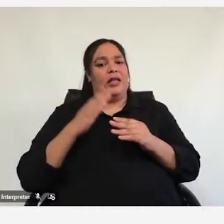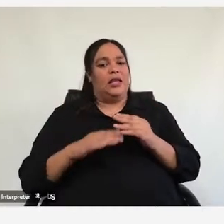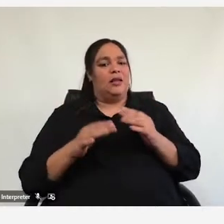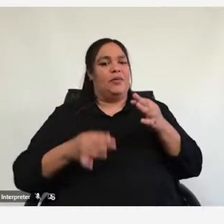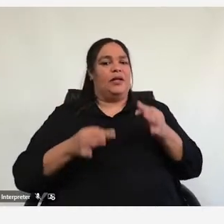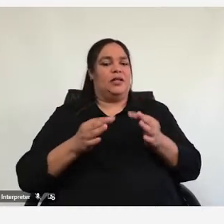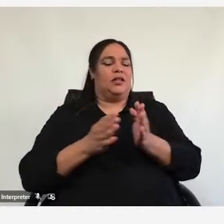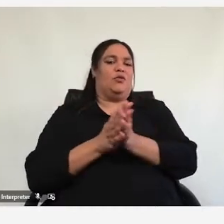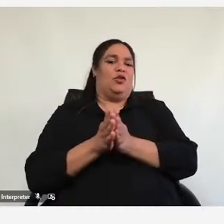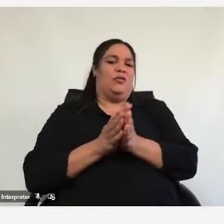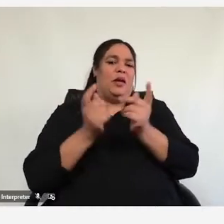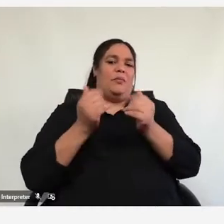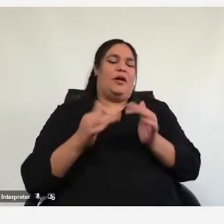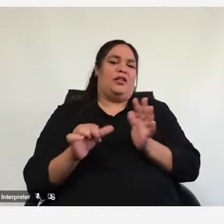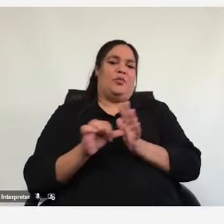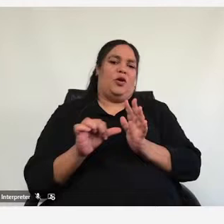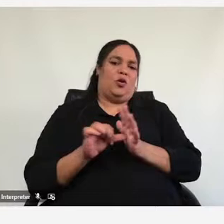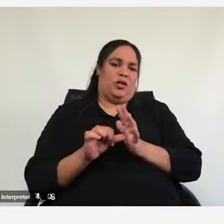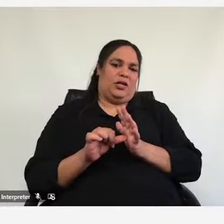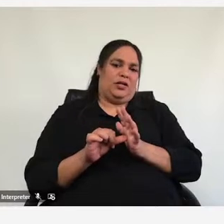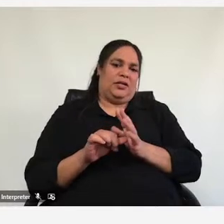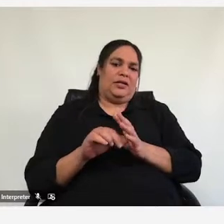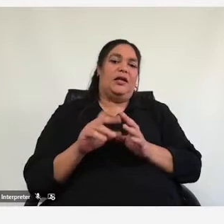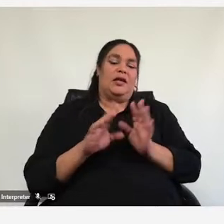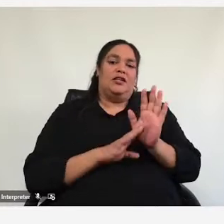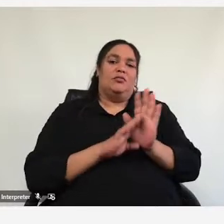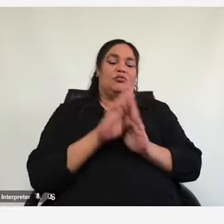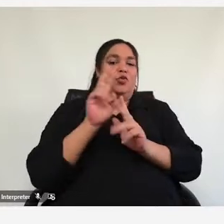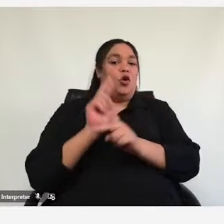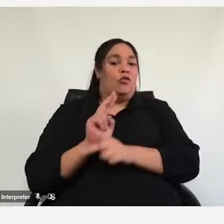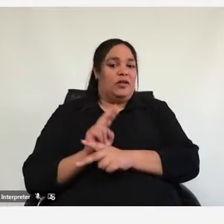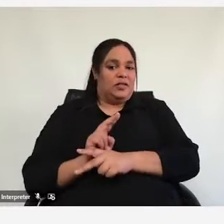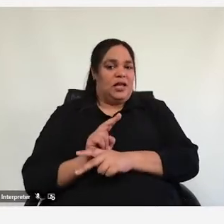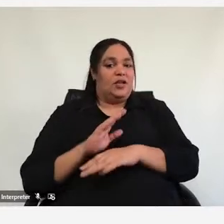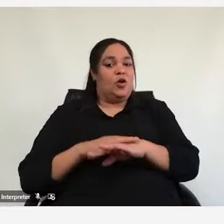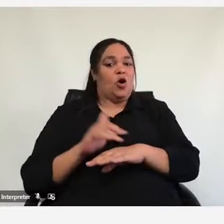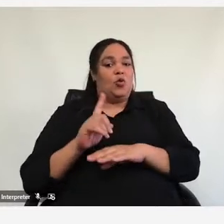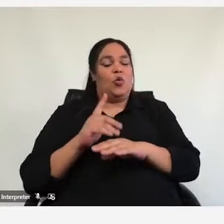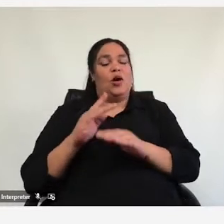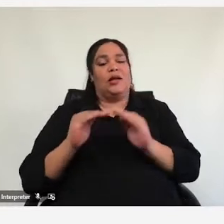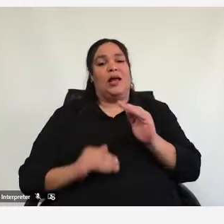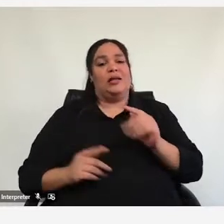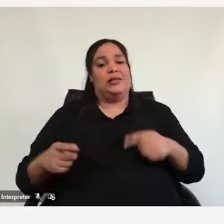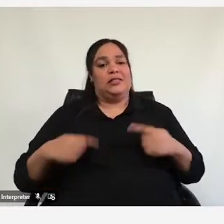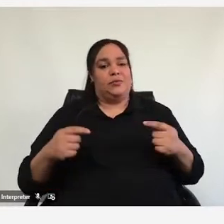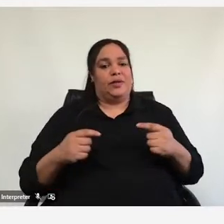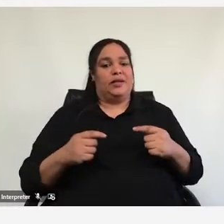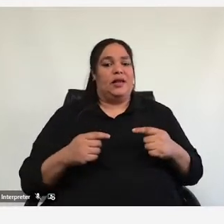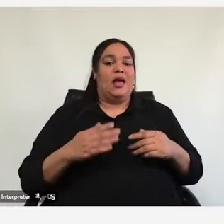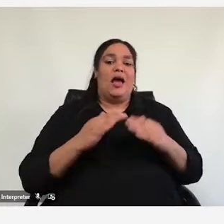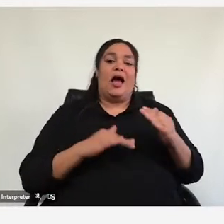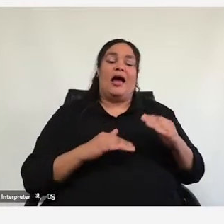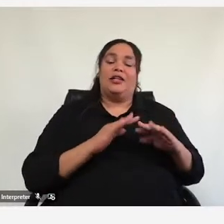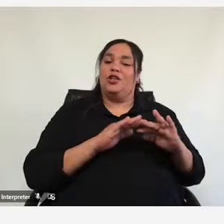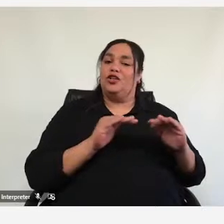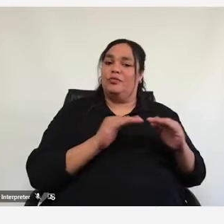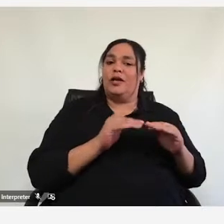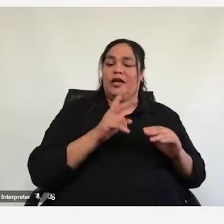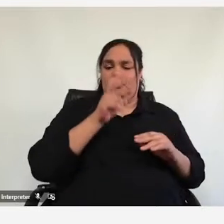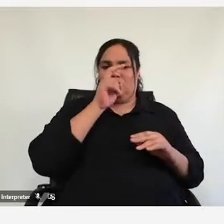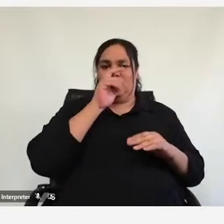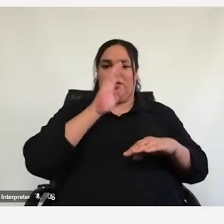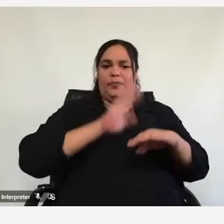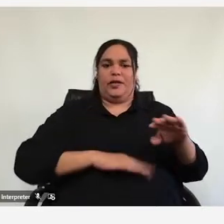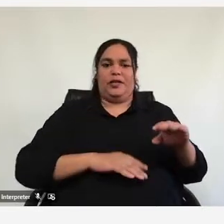motivated budget priorities, increased oversight on underspending, under-expenditure, and strict penalties